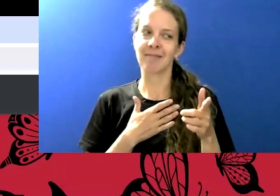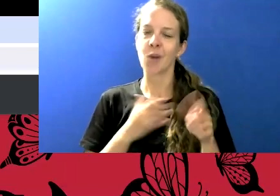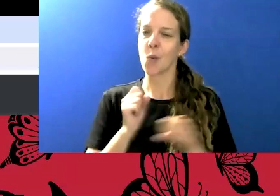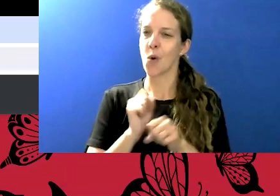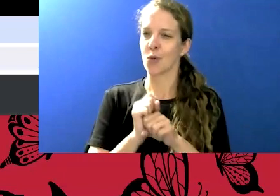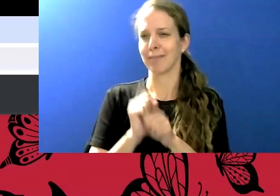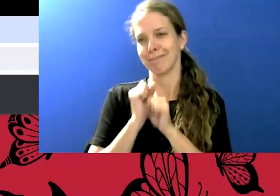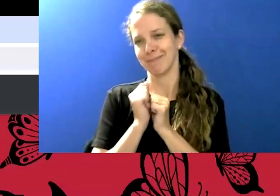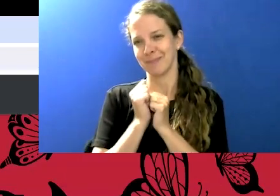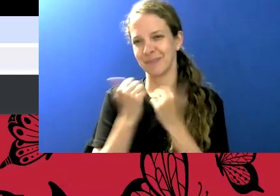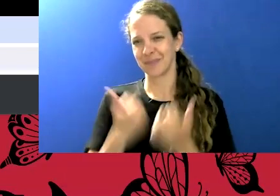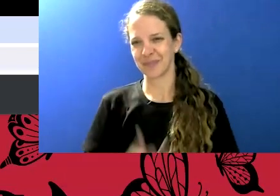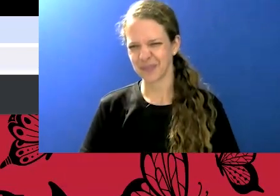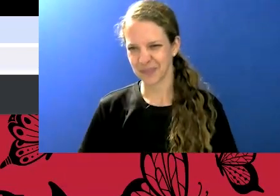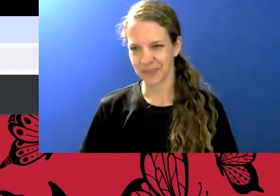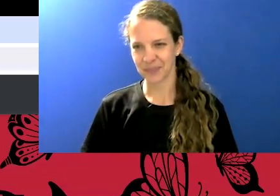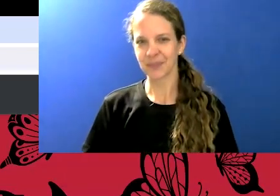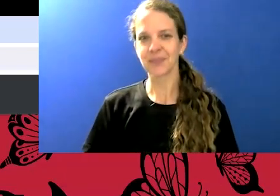on this together. So